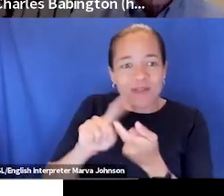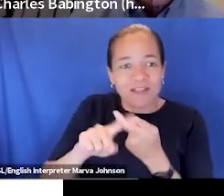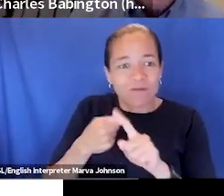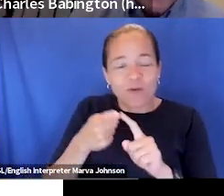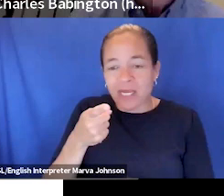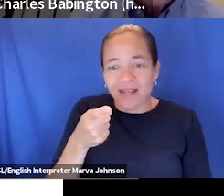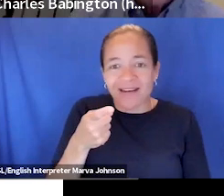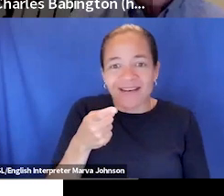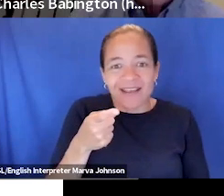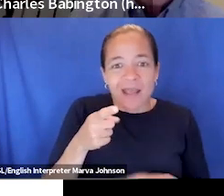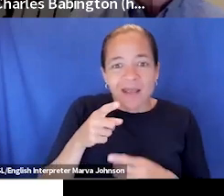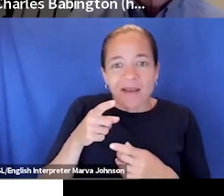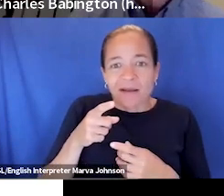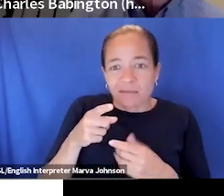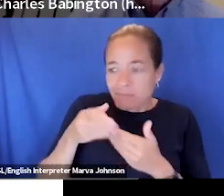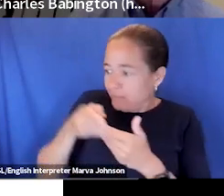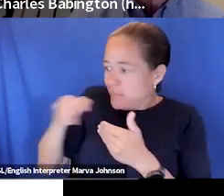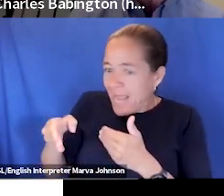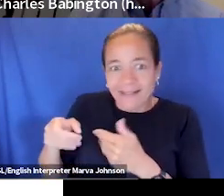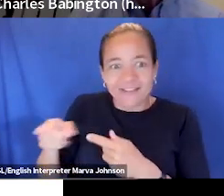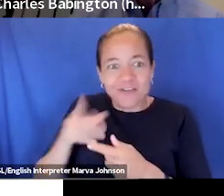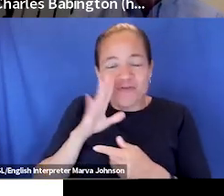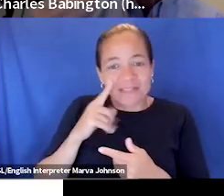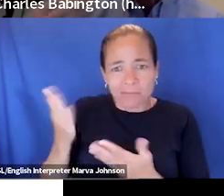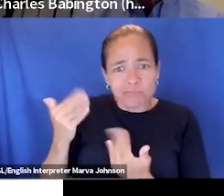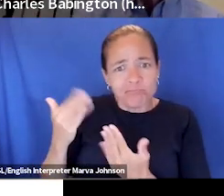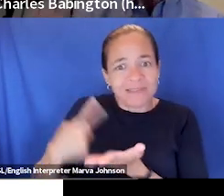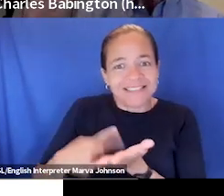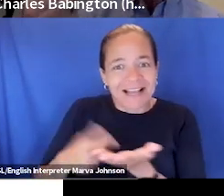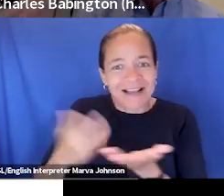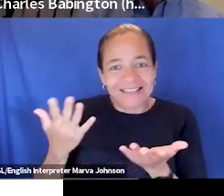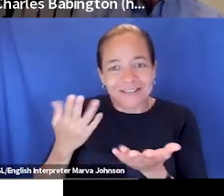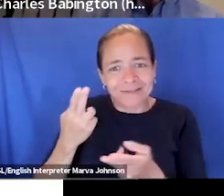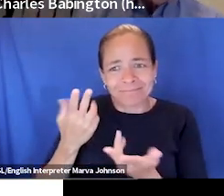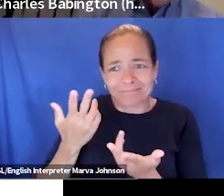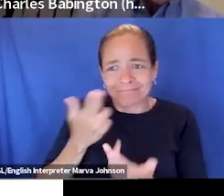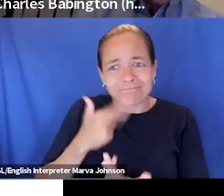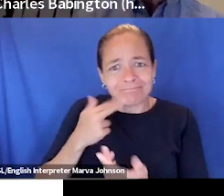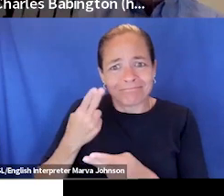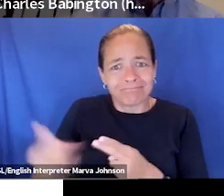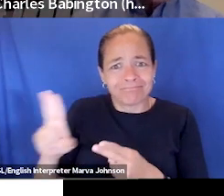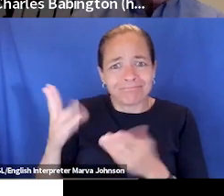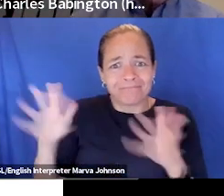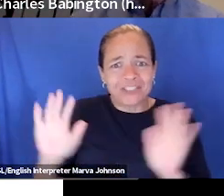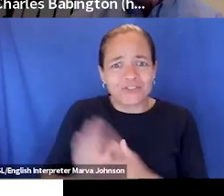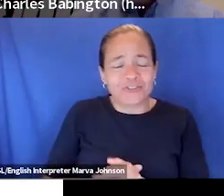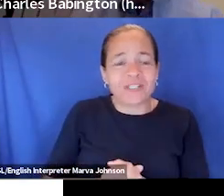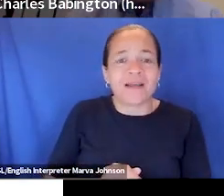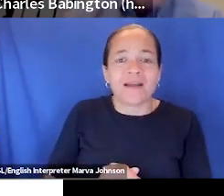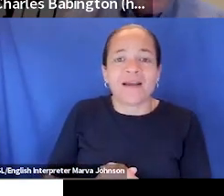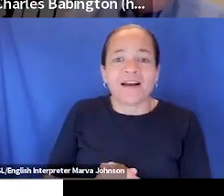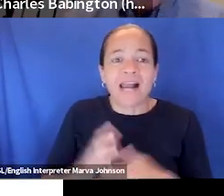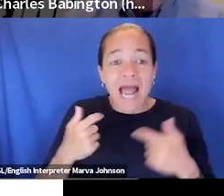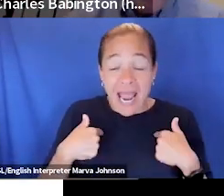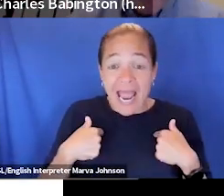their cubicle, right? So that's the way you want to write. So short, simple words are best. Even I just try to